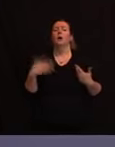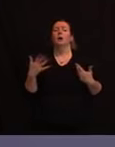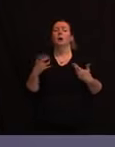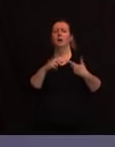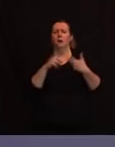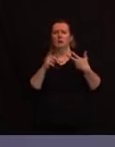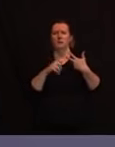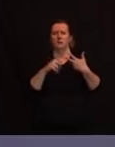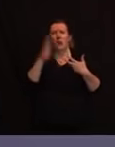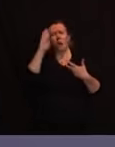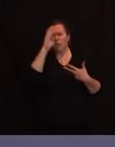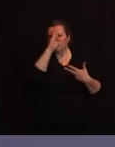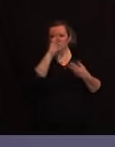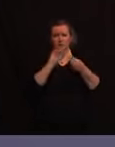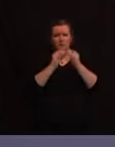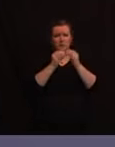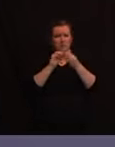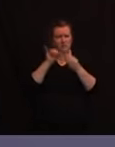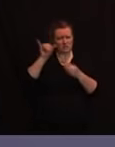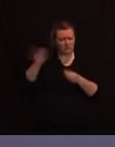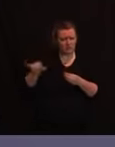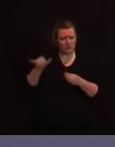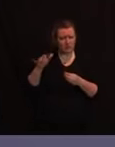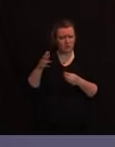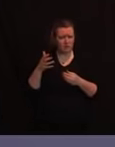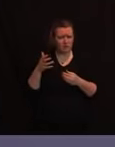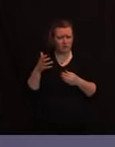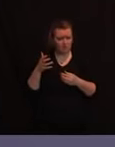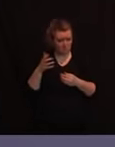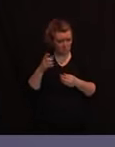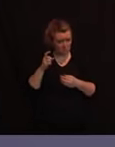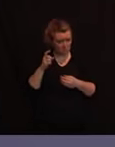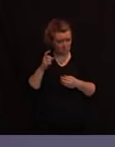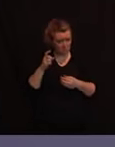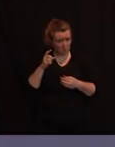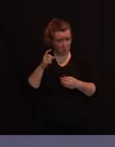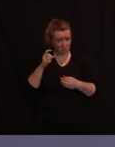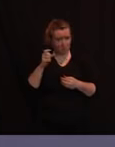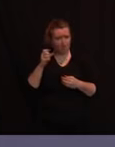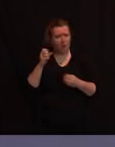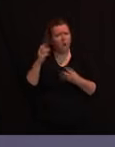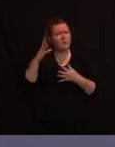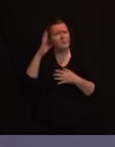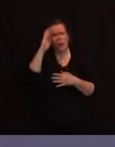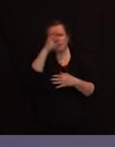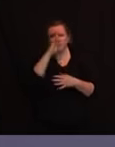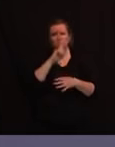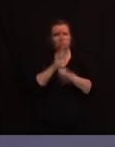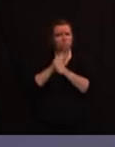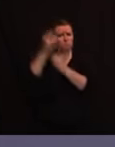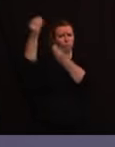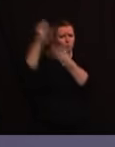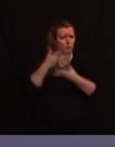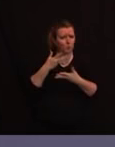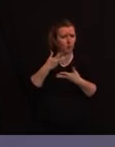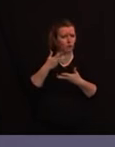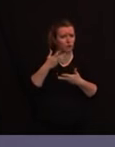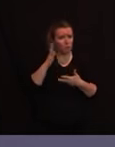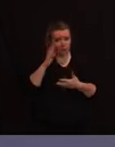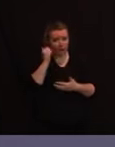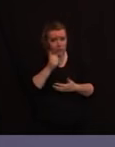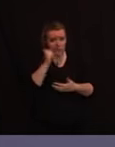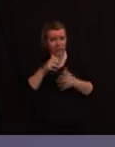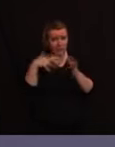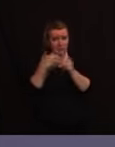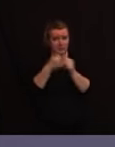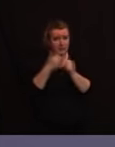of how complete this data is, how many hospitals are reporting in, and how often it's going to be updated? Is it a daily, throughout the day?